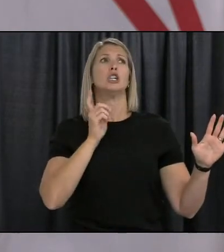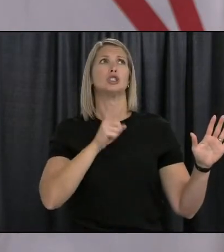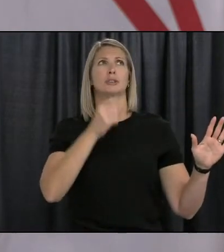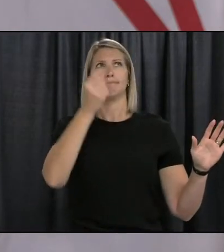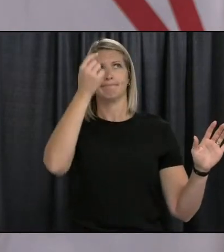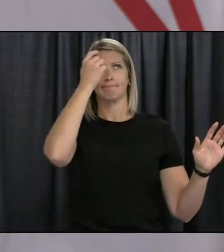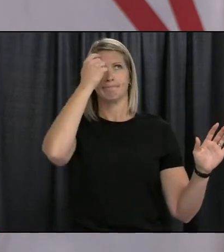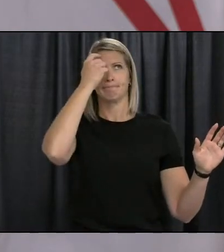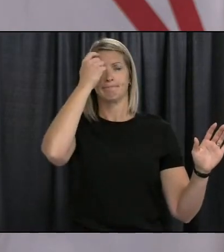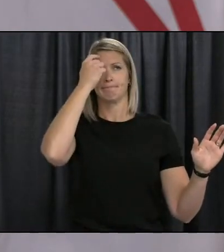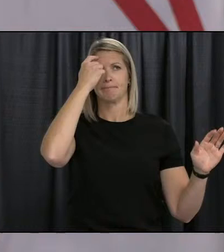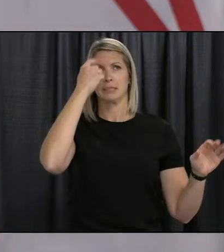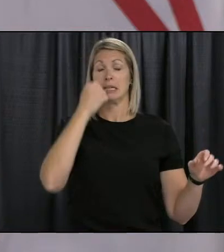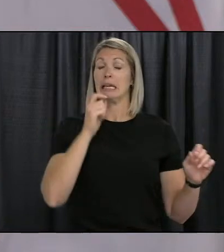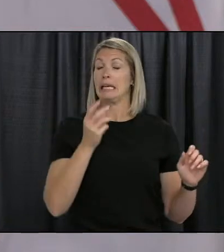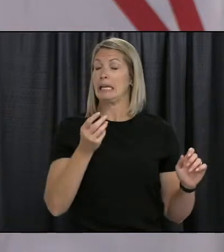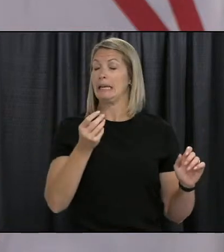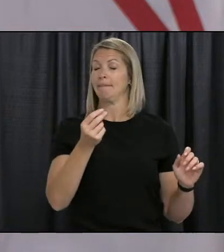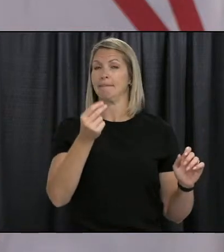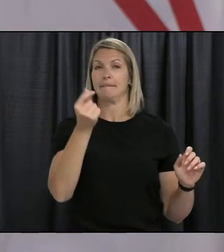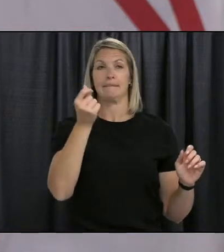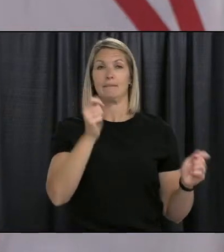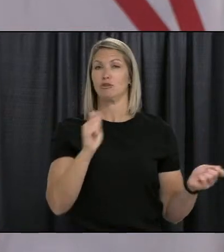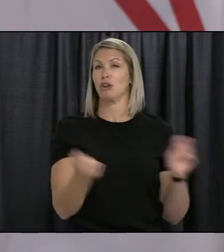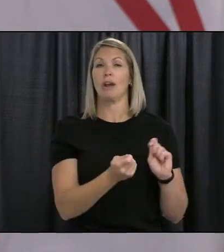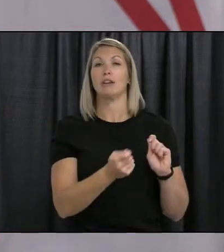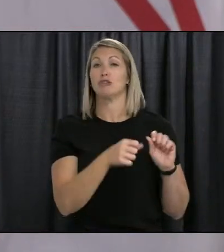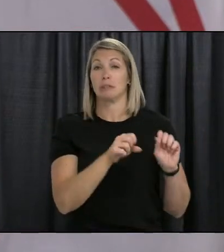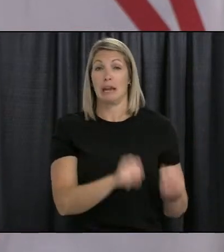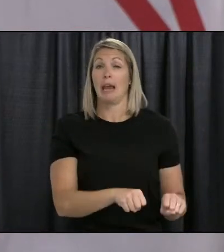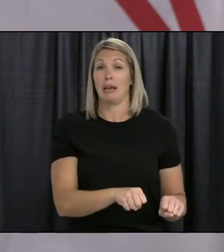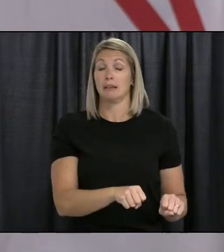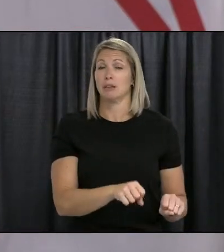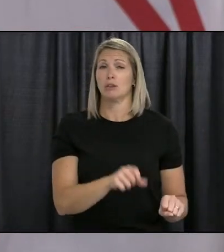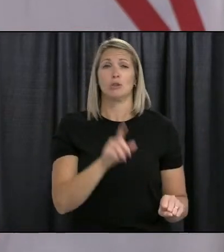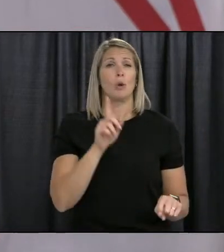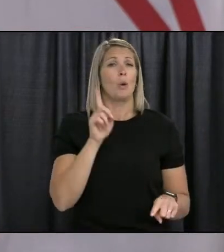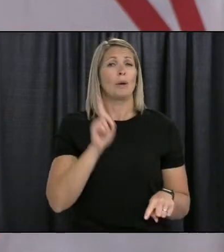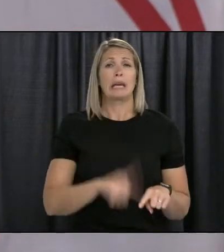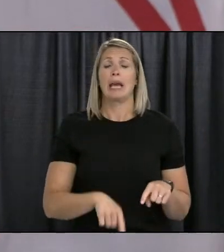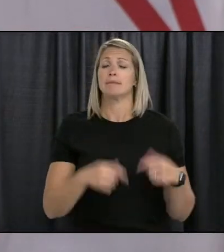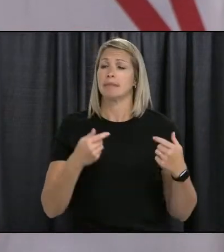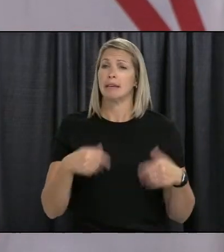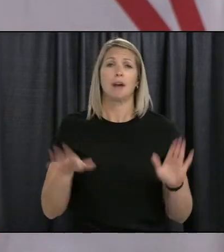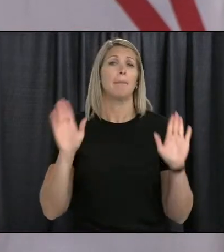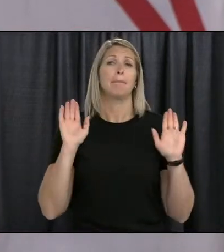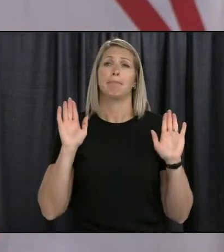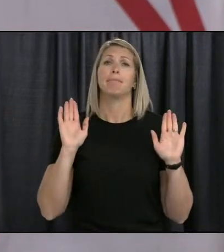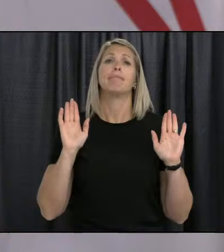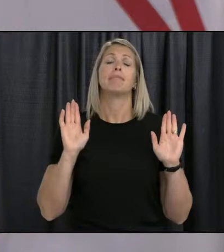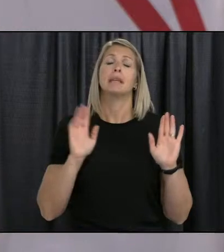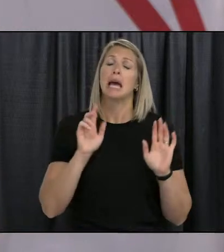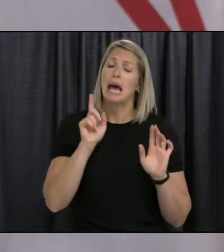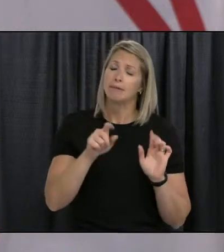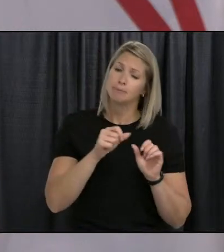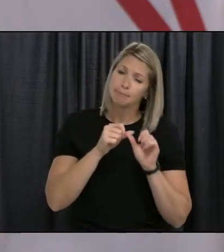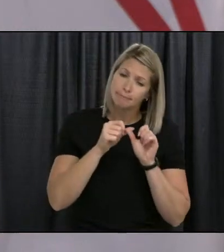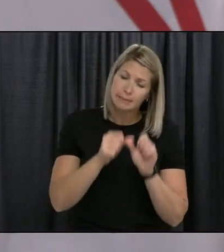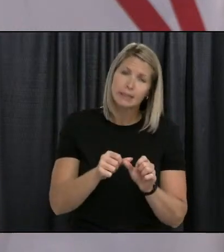reminder that things can change very quickly. So we do have to be cautious, and we still have to be